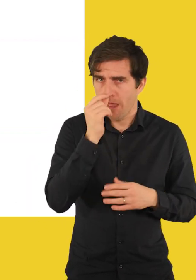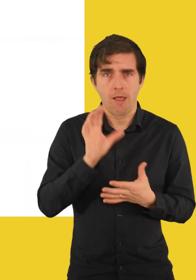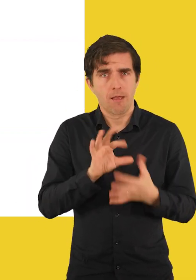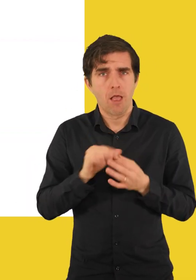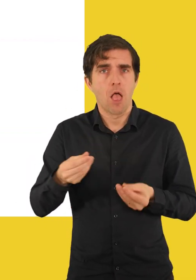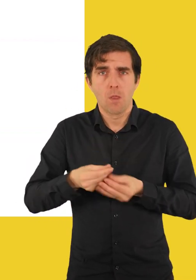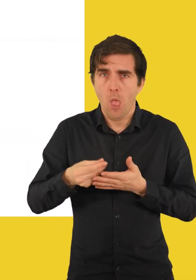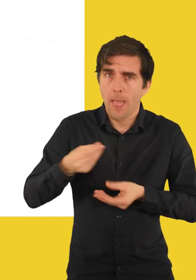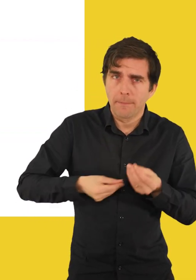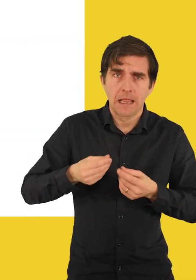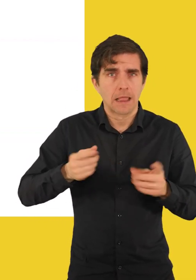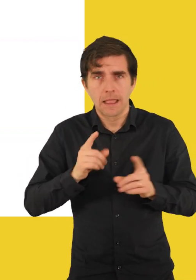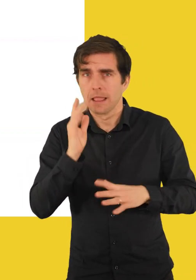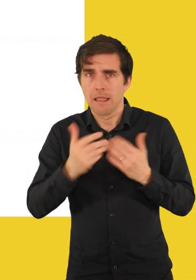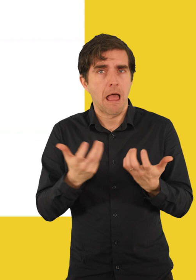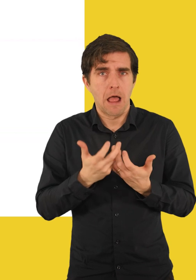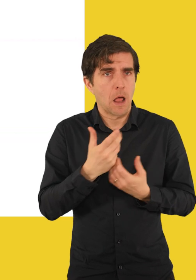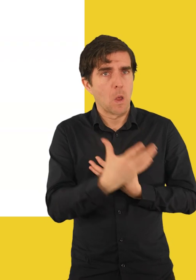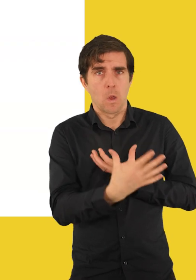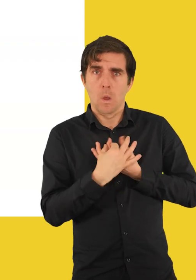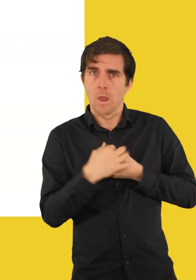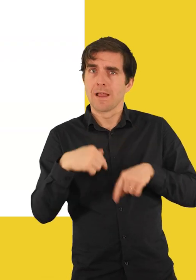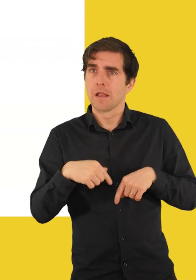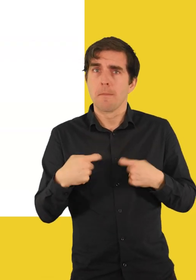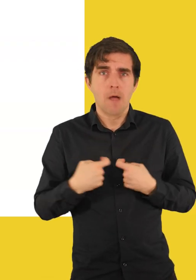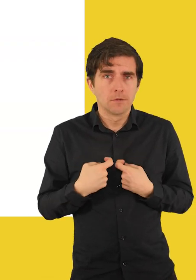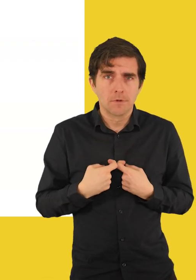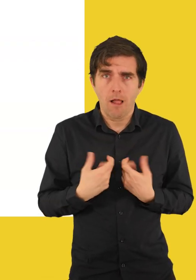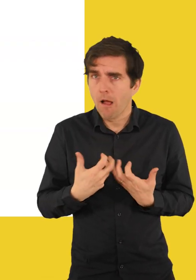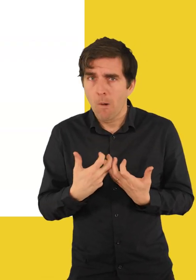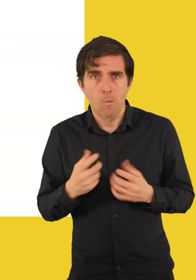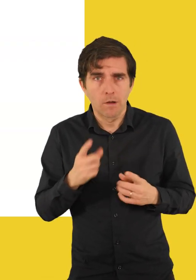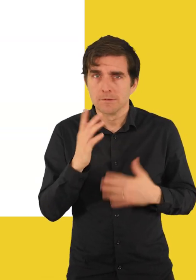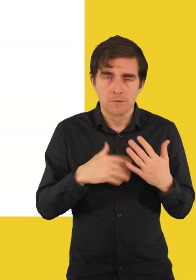of presentation of what is Doughnut economy and how we apply it here in Brussels.